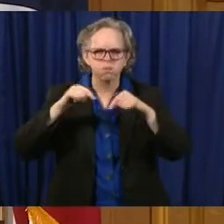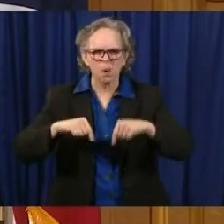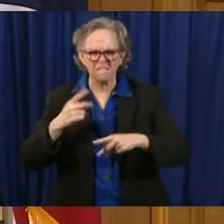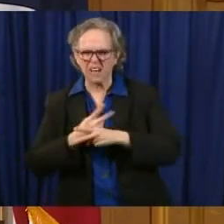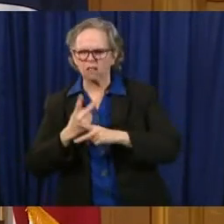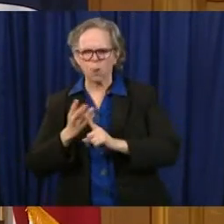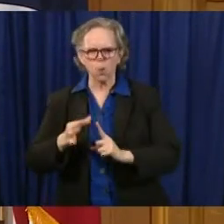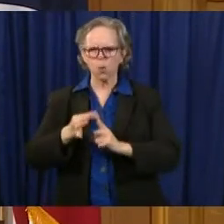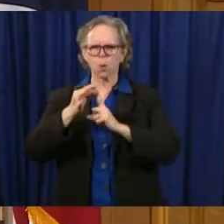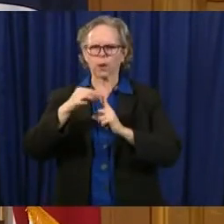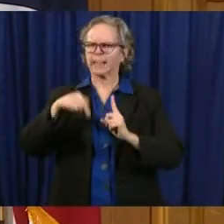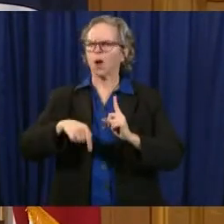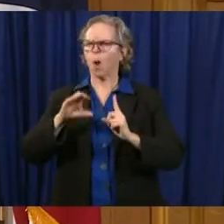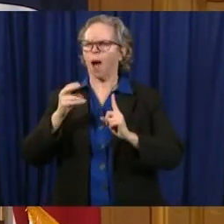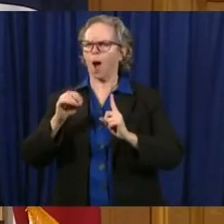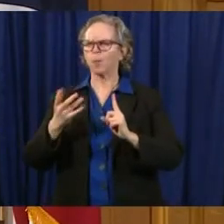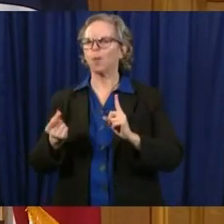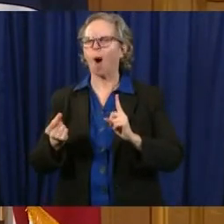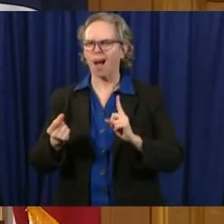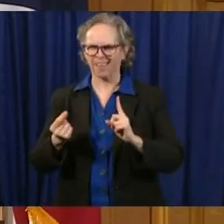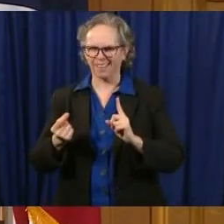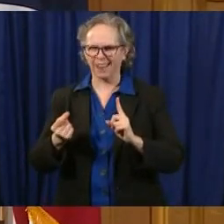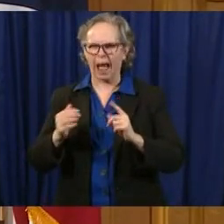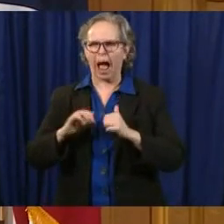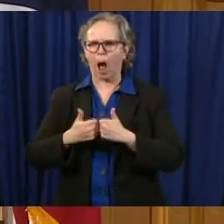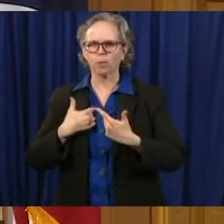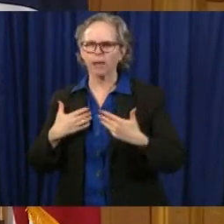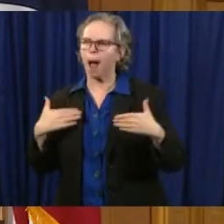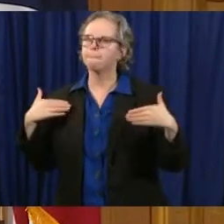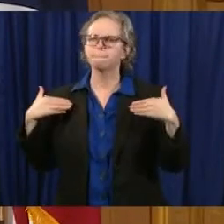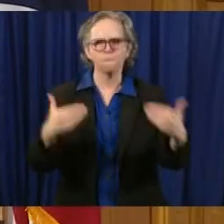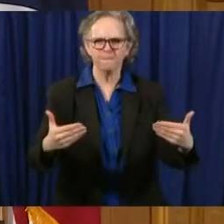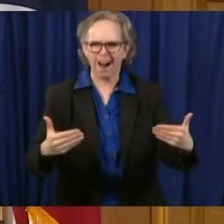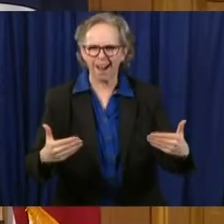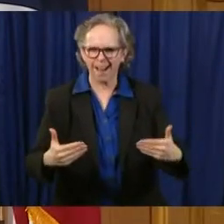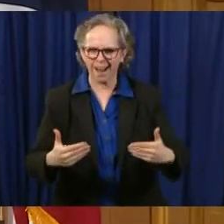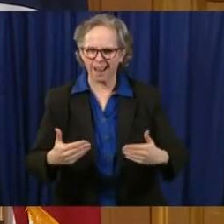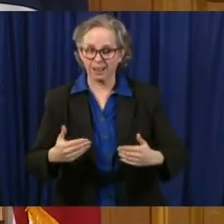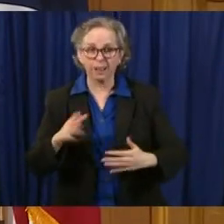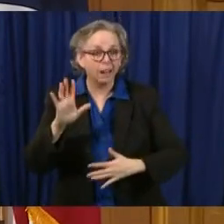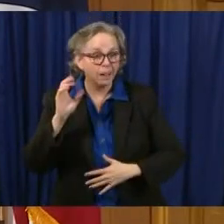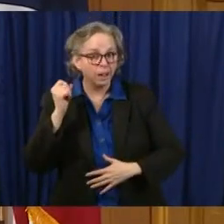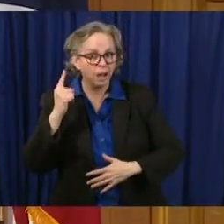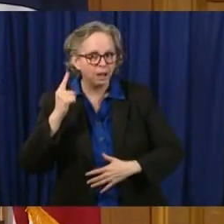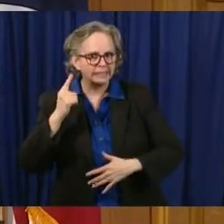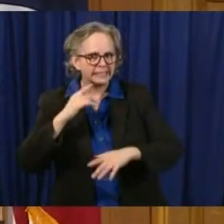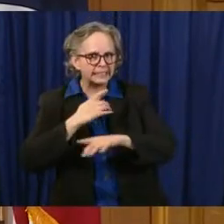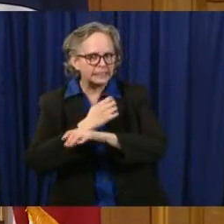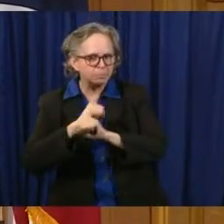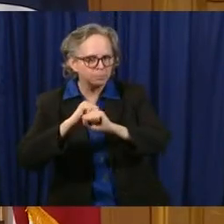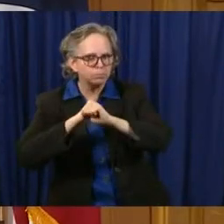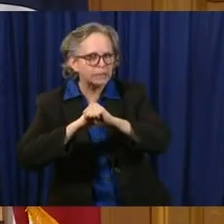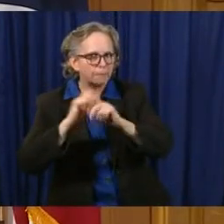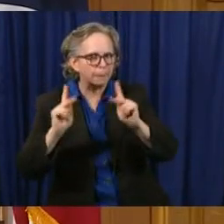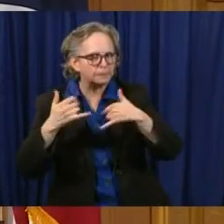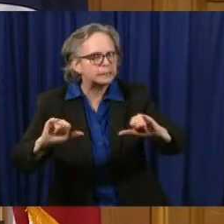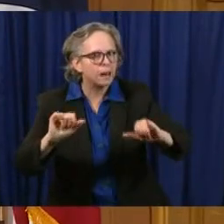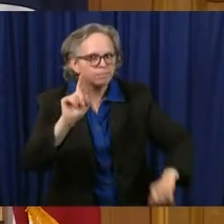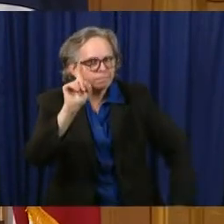how we can move Ohio forward, and how we can protect Ohioans. Thank you, Governor.